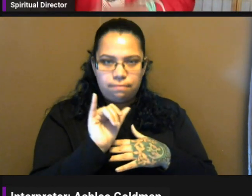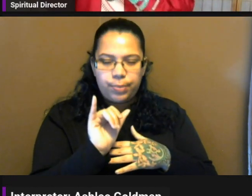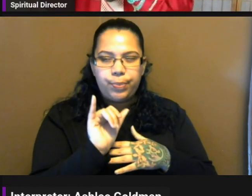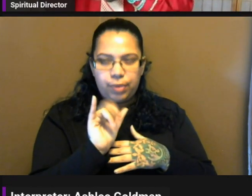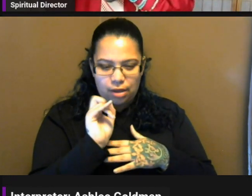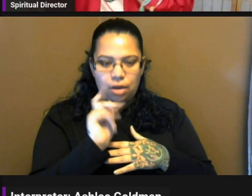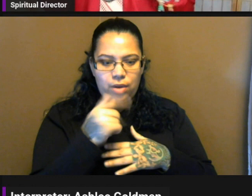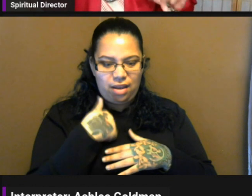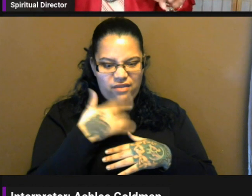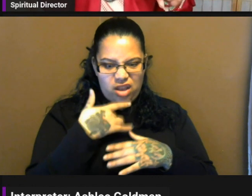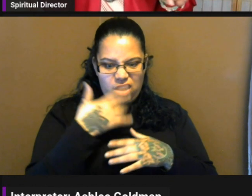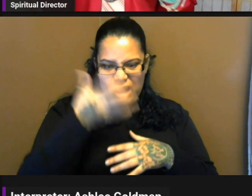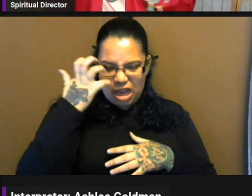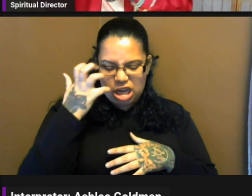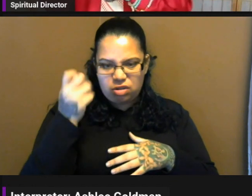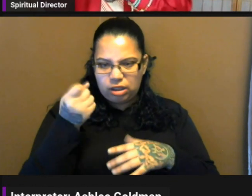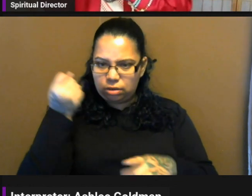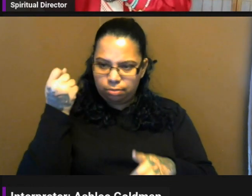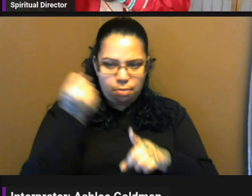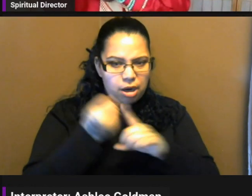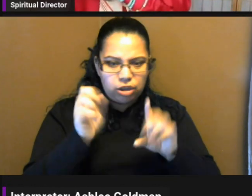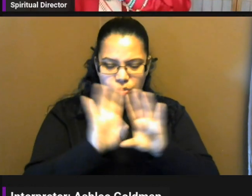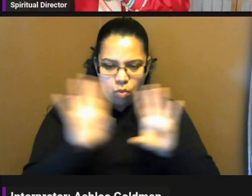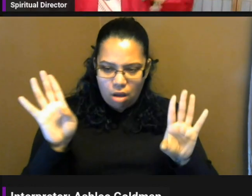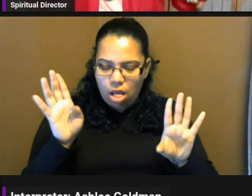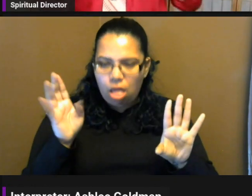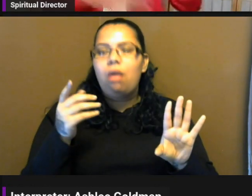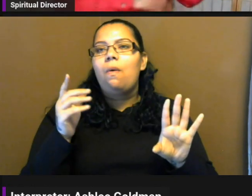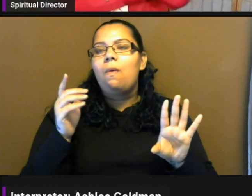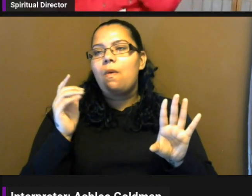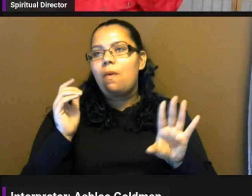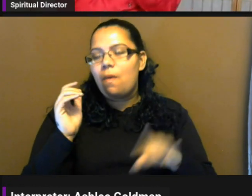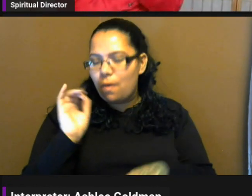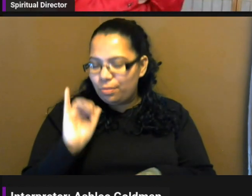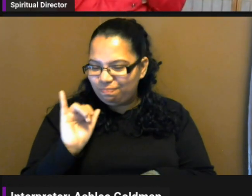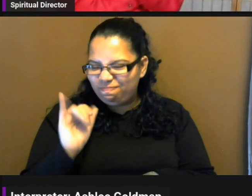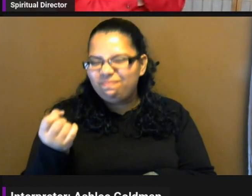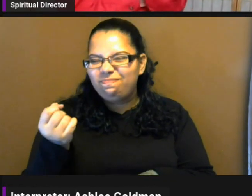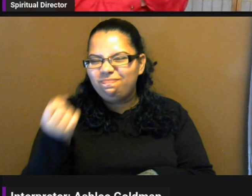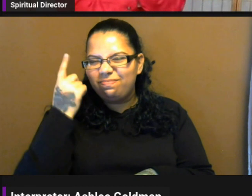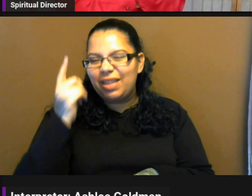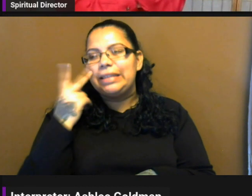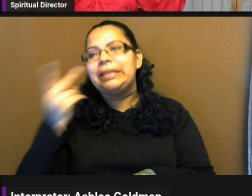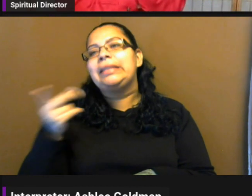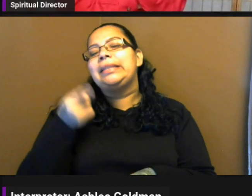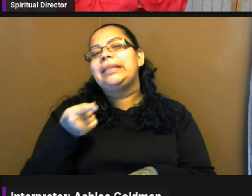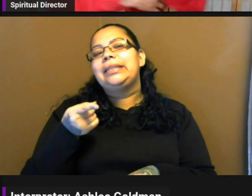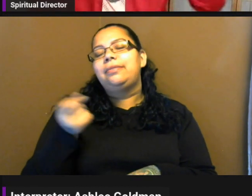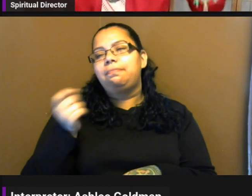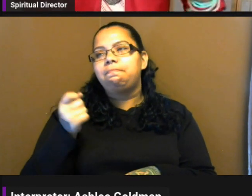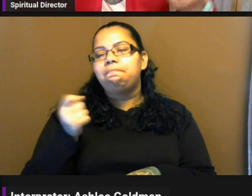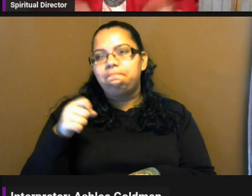then I got angry, punched a hole in the wall. Okay. Oh, I see it. I see it now.